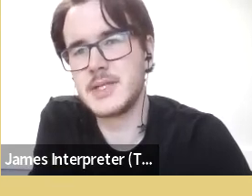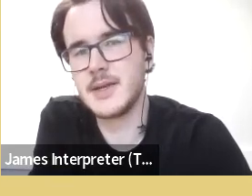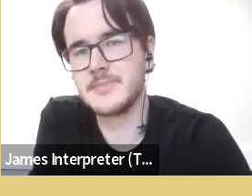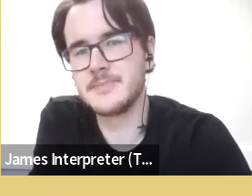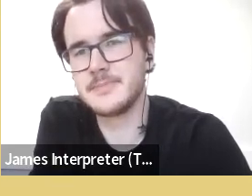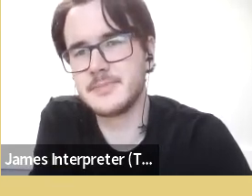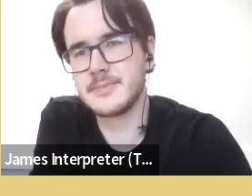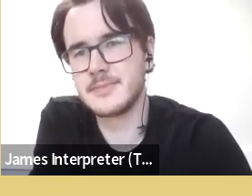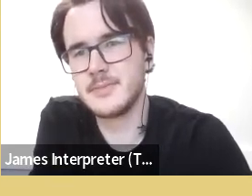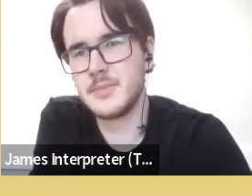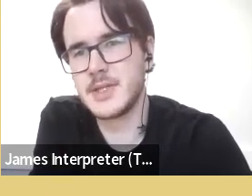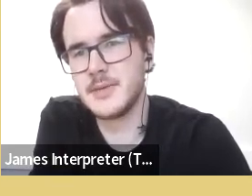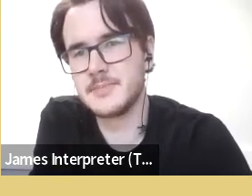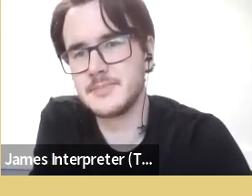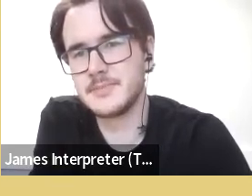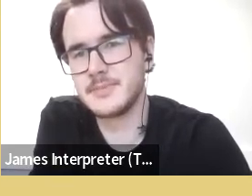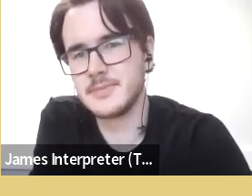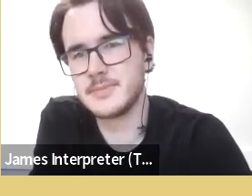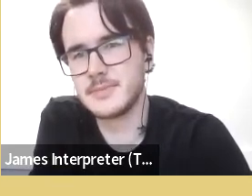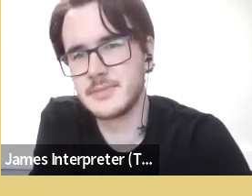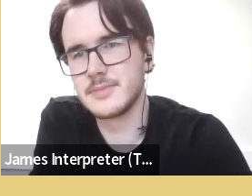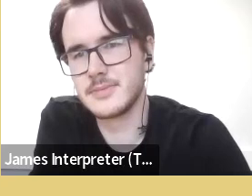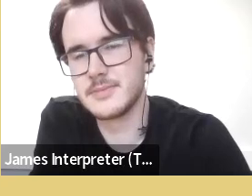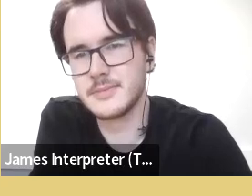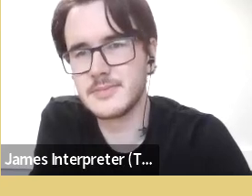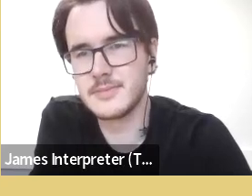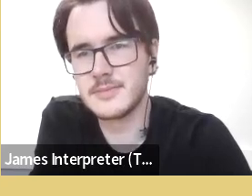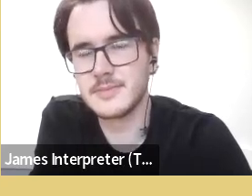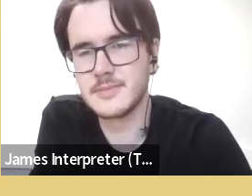And biscuit. Biscuit.